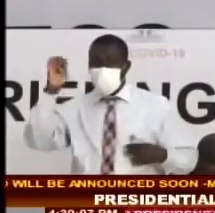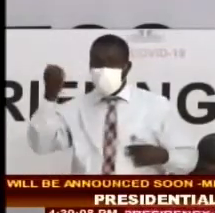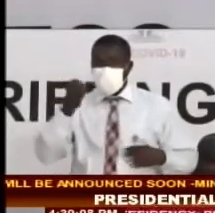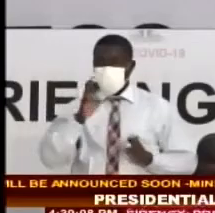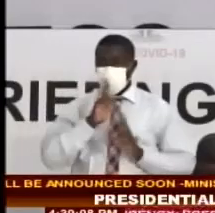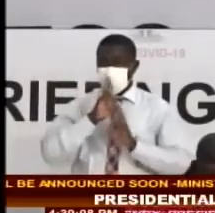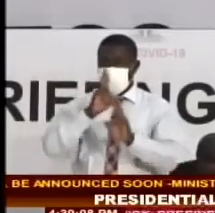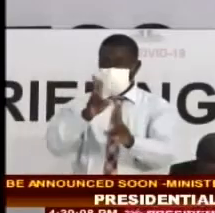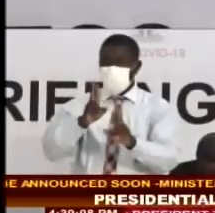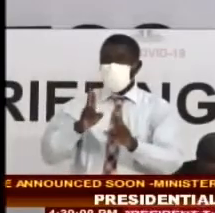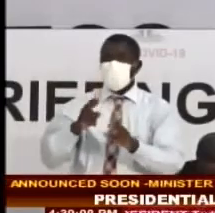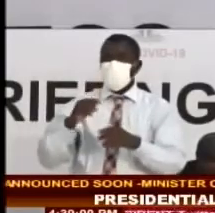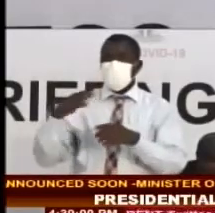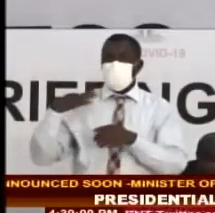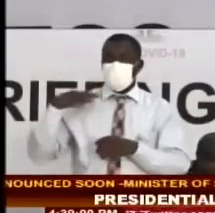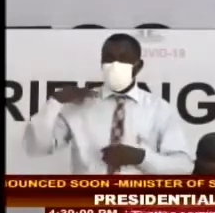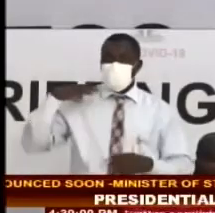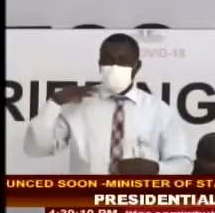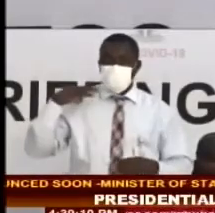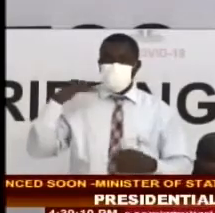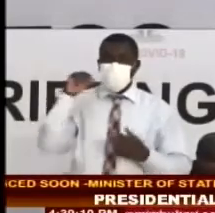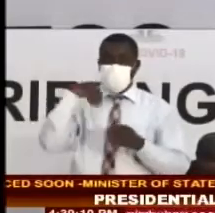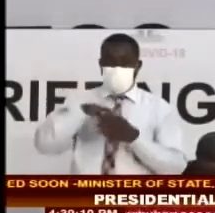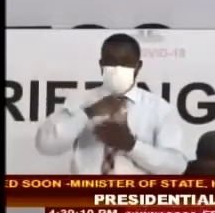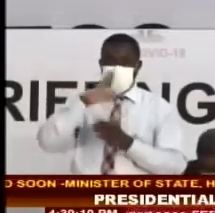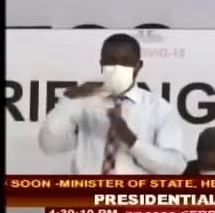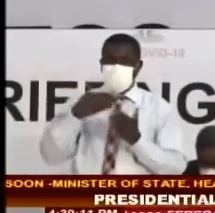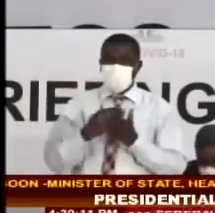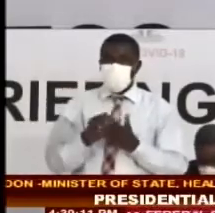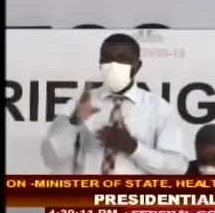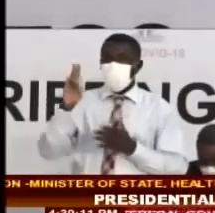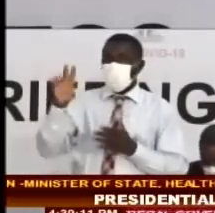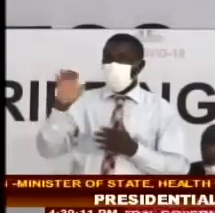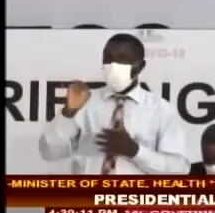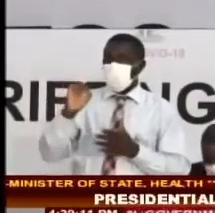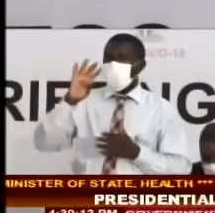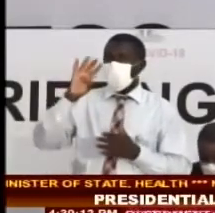volunteers in all the 774 local government.